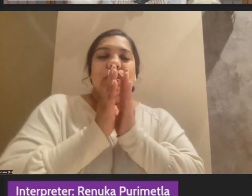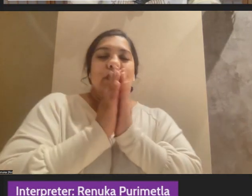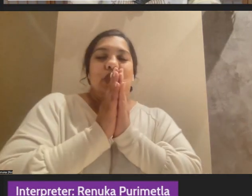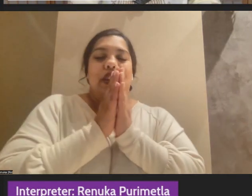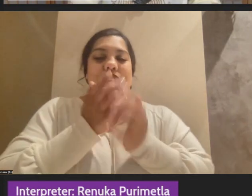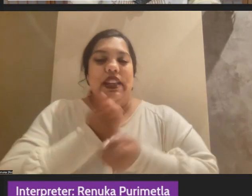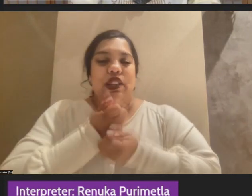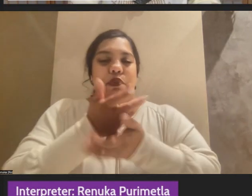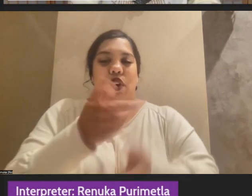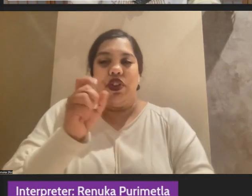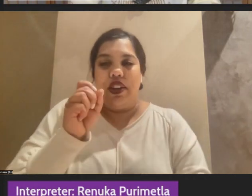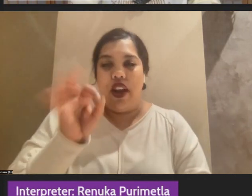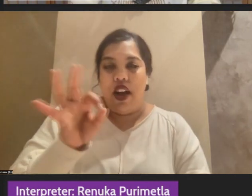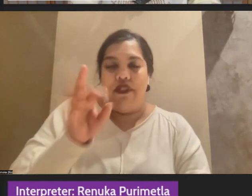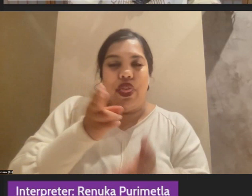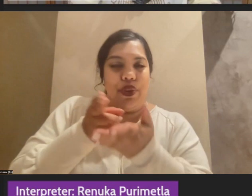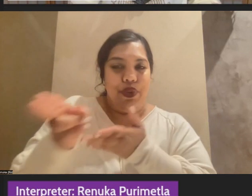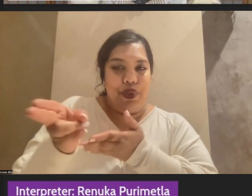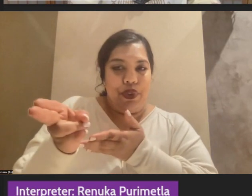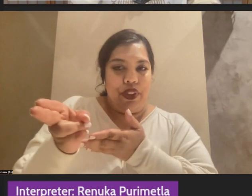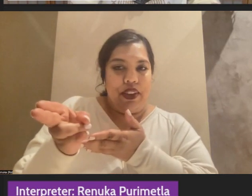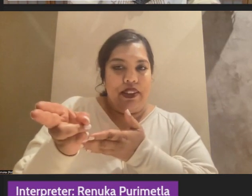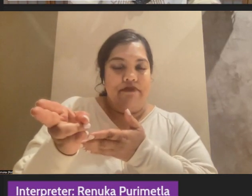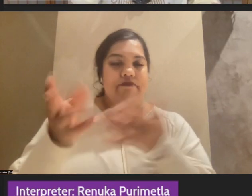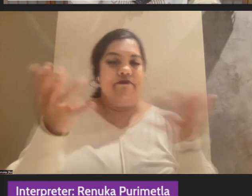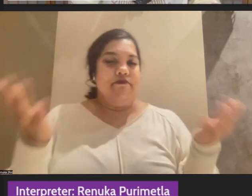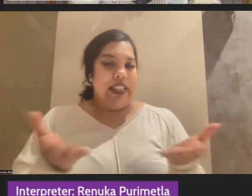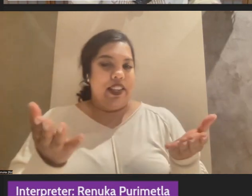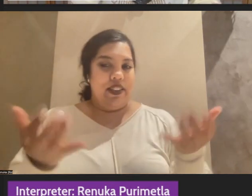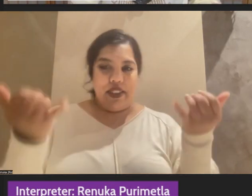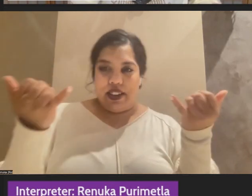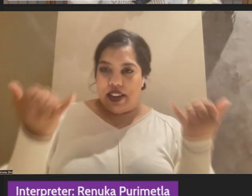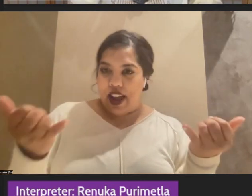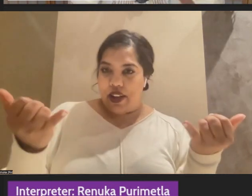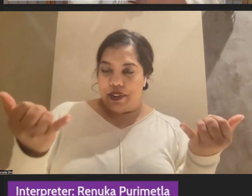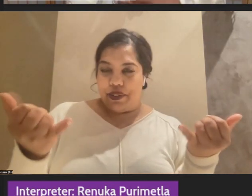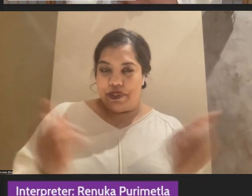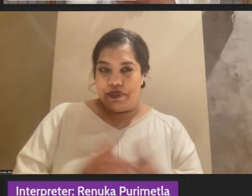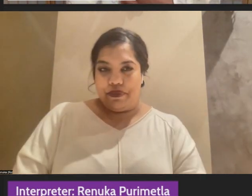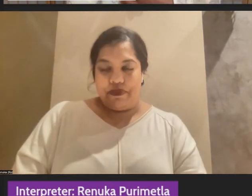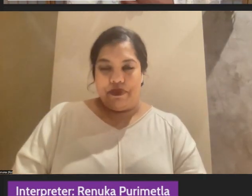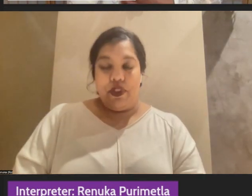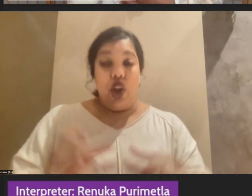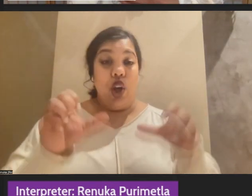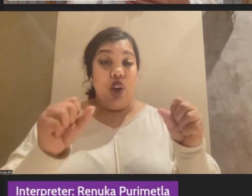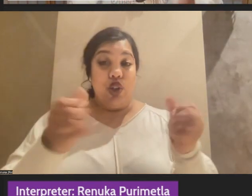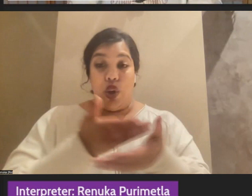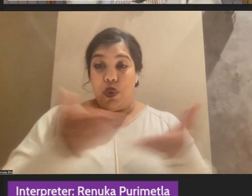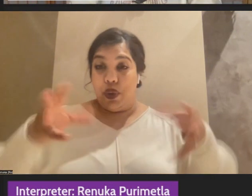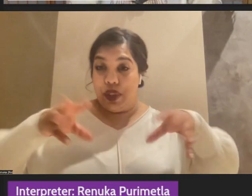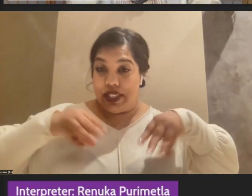of the truth right here and right now. So we receive it, we accept it,